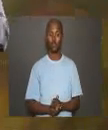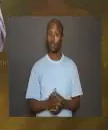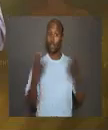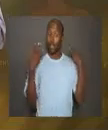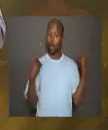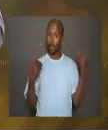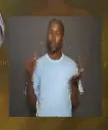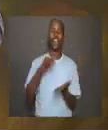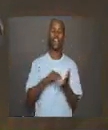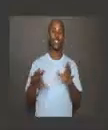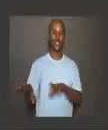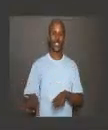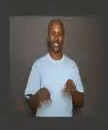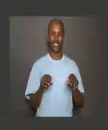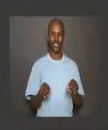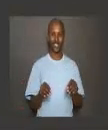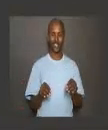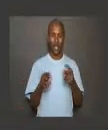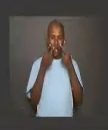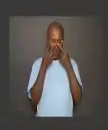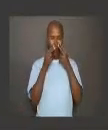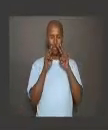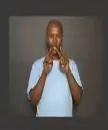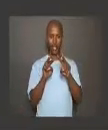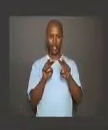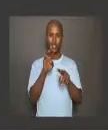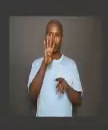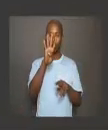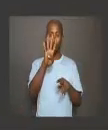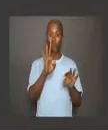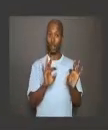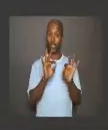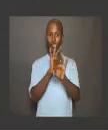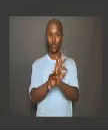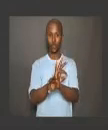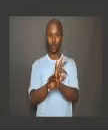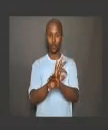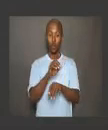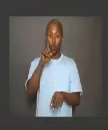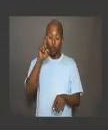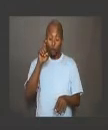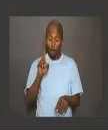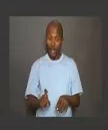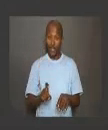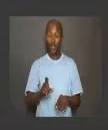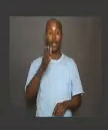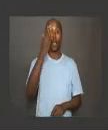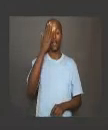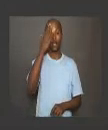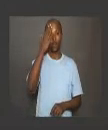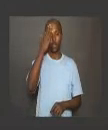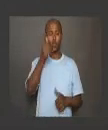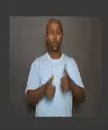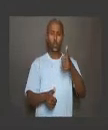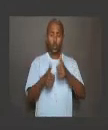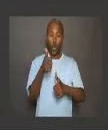Hello again, students. Looking at these four functions, we must identify